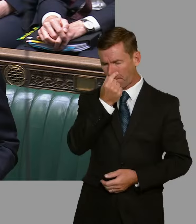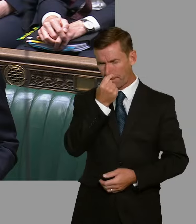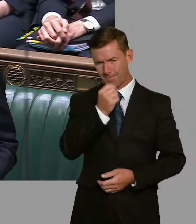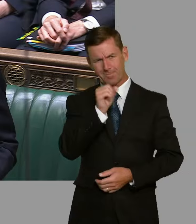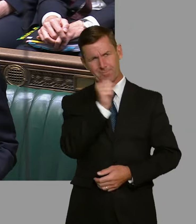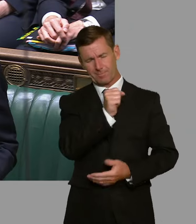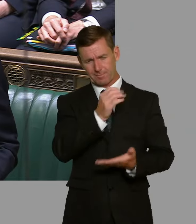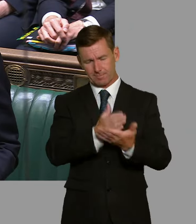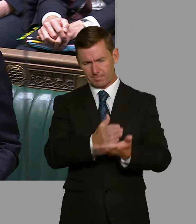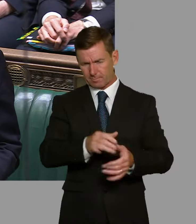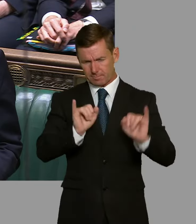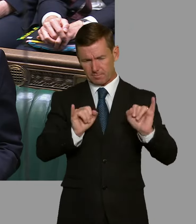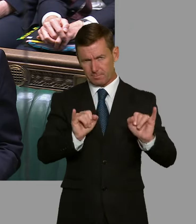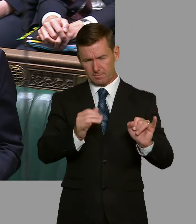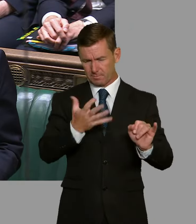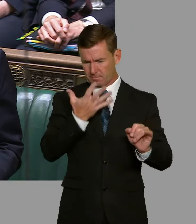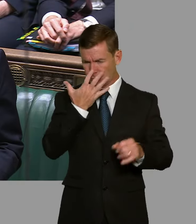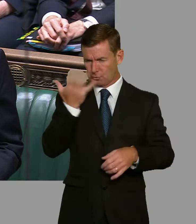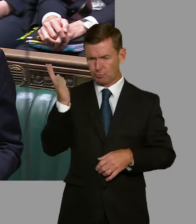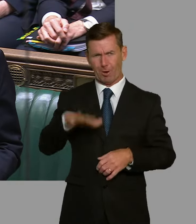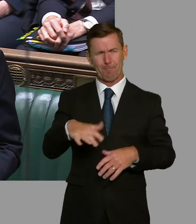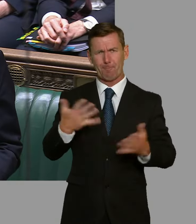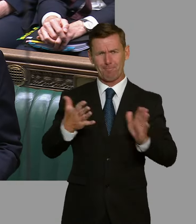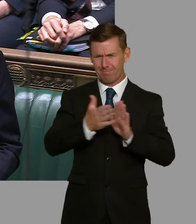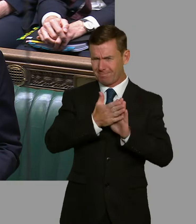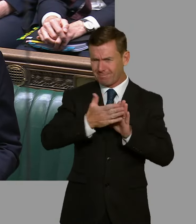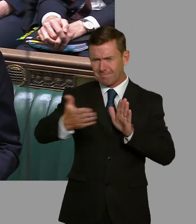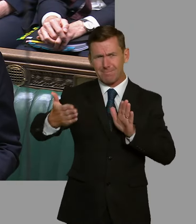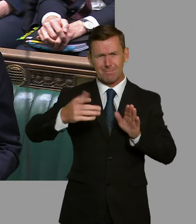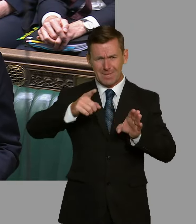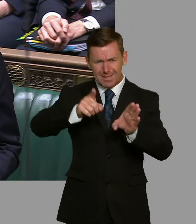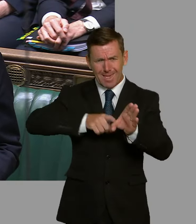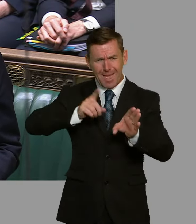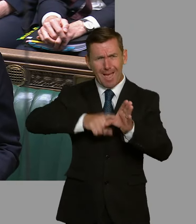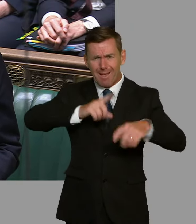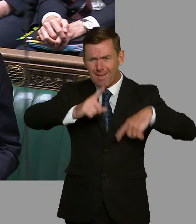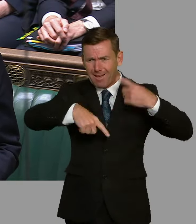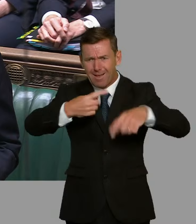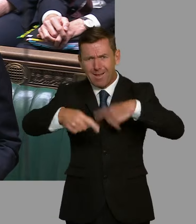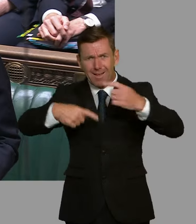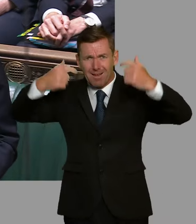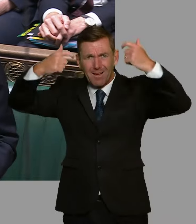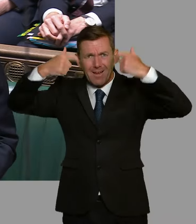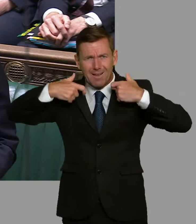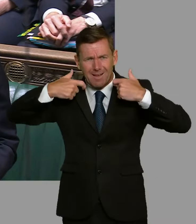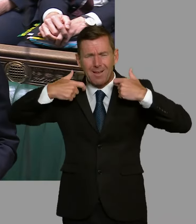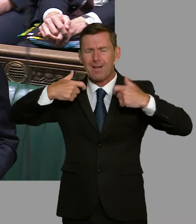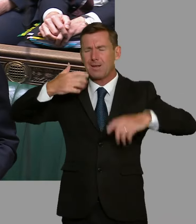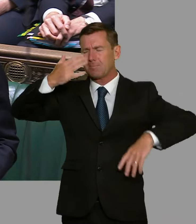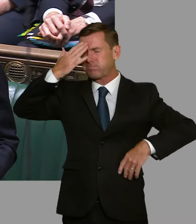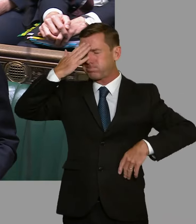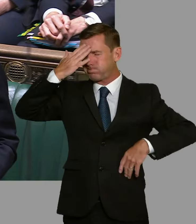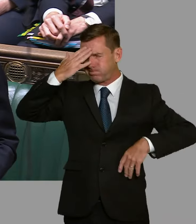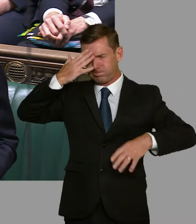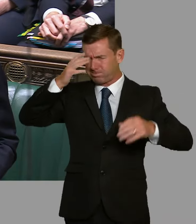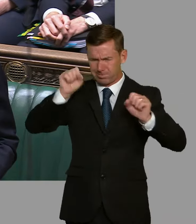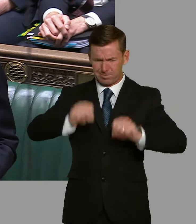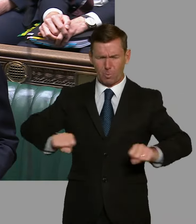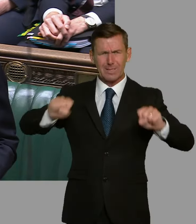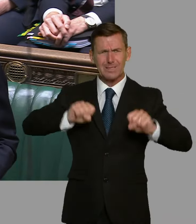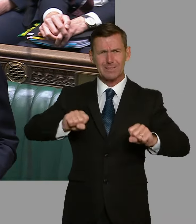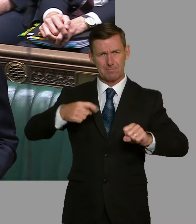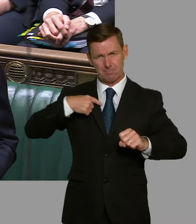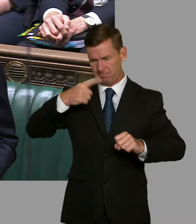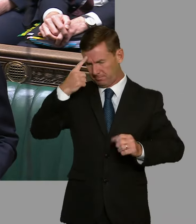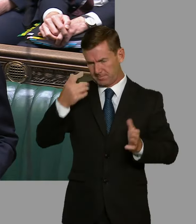victims are waiting too long for justice. Mr Speaker, we're delivering a record number of sitting days, reviewing criminal courts to speed up the hearing